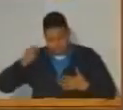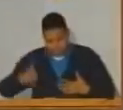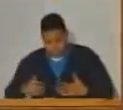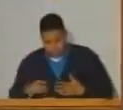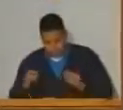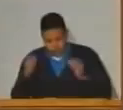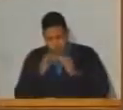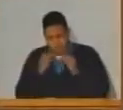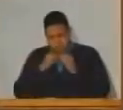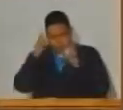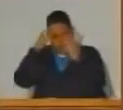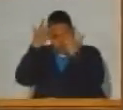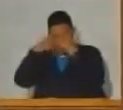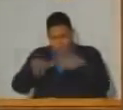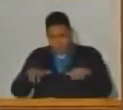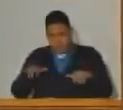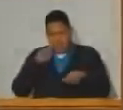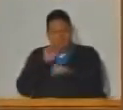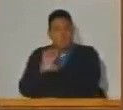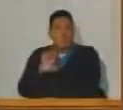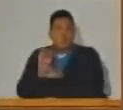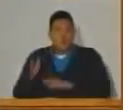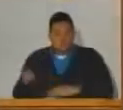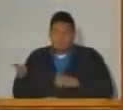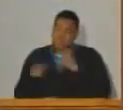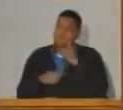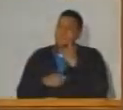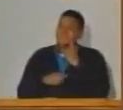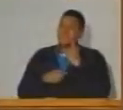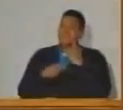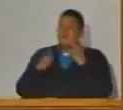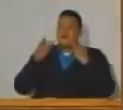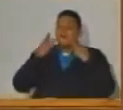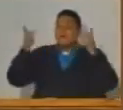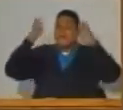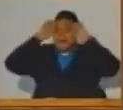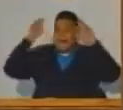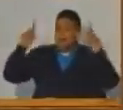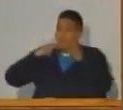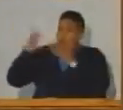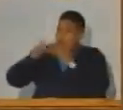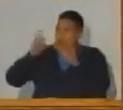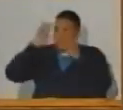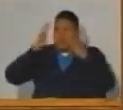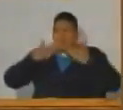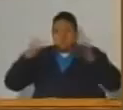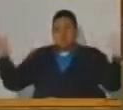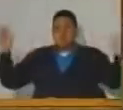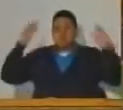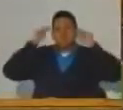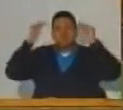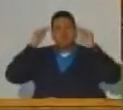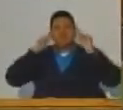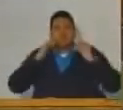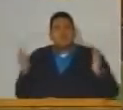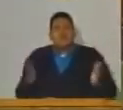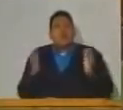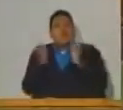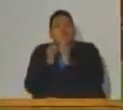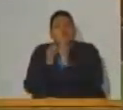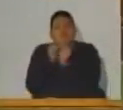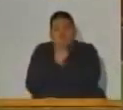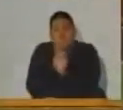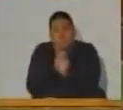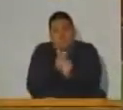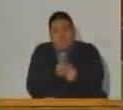greater compliance by employers. A public education program will be launched to foster greater